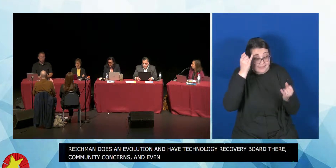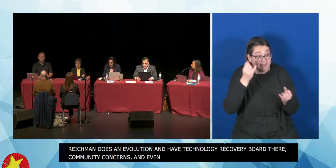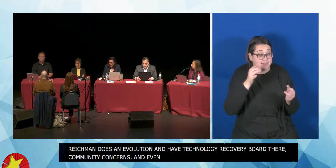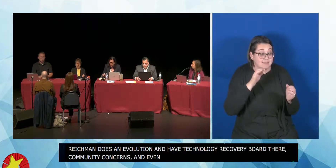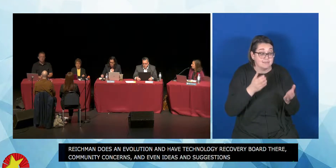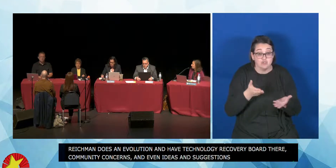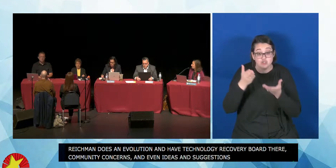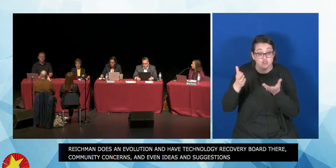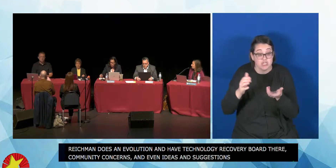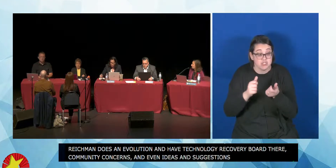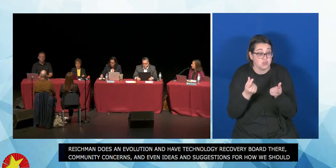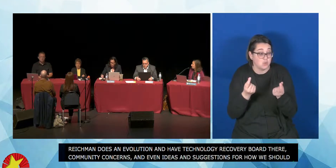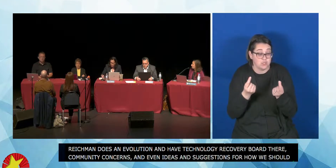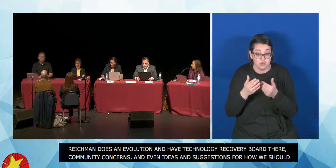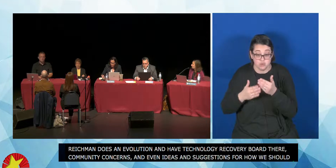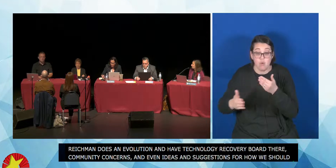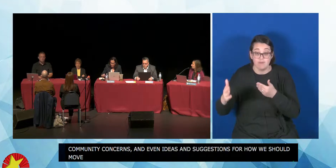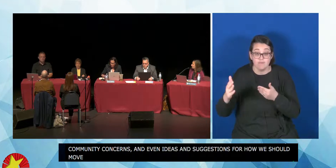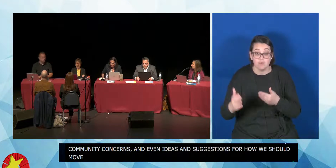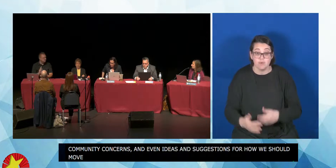forward.